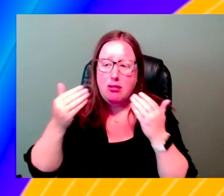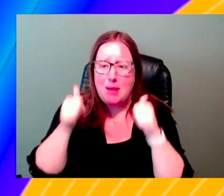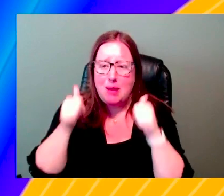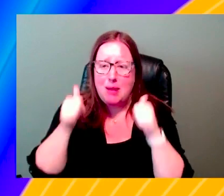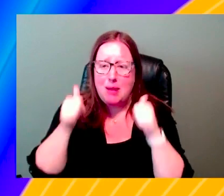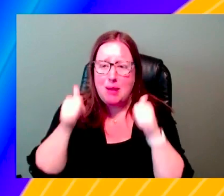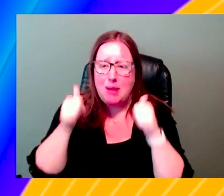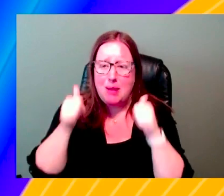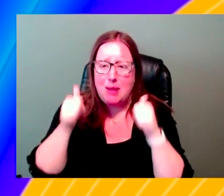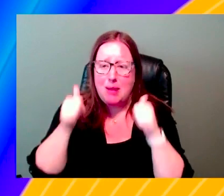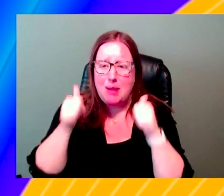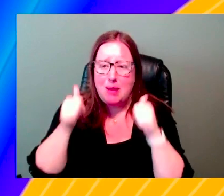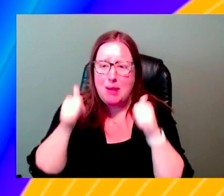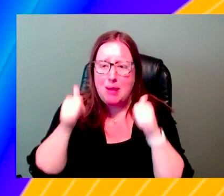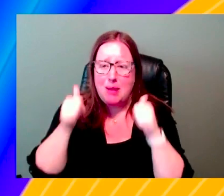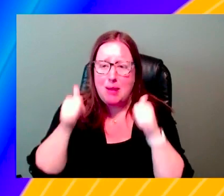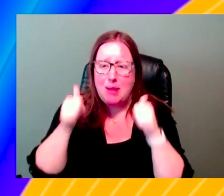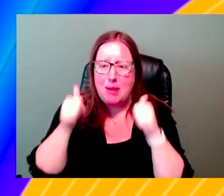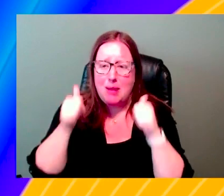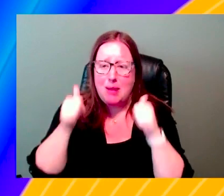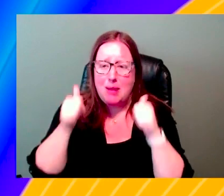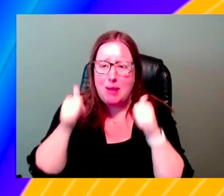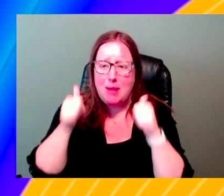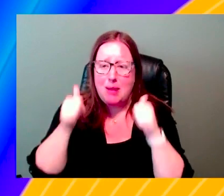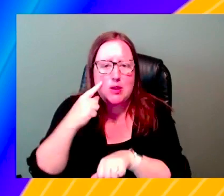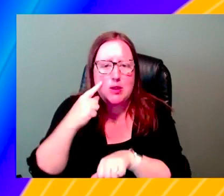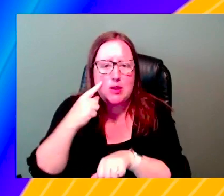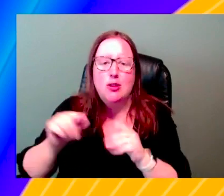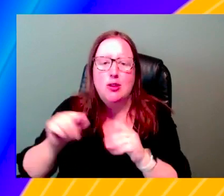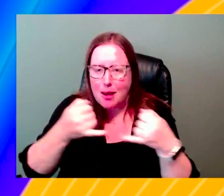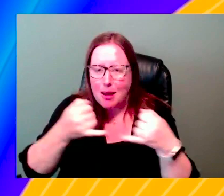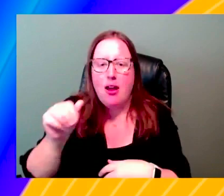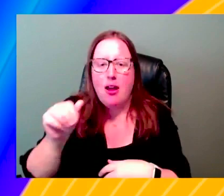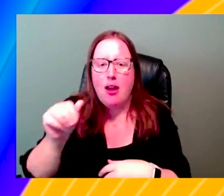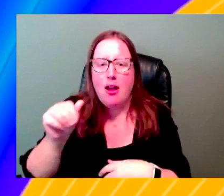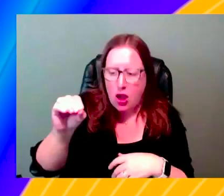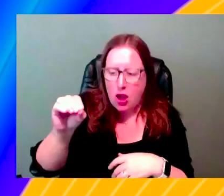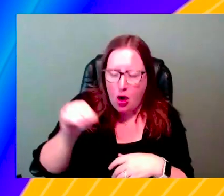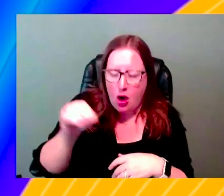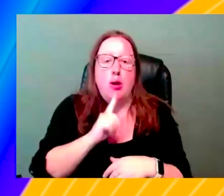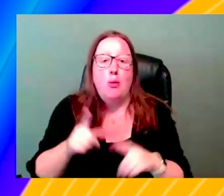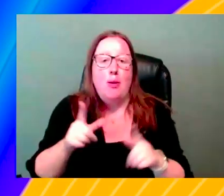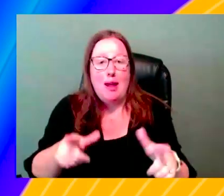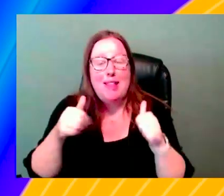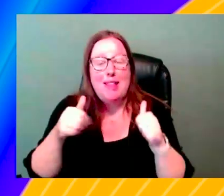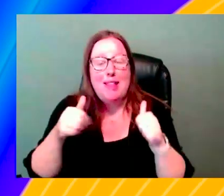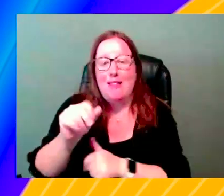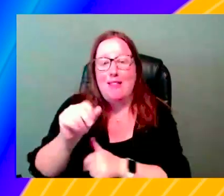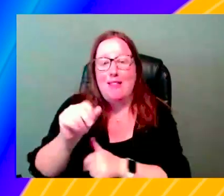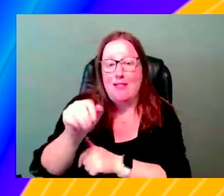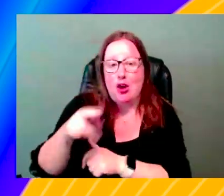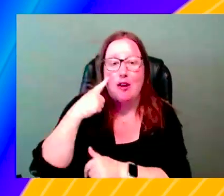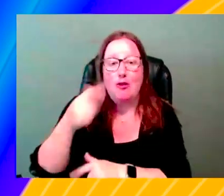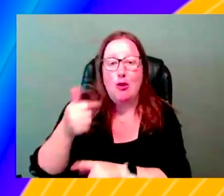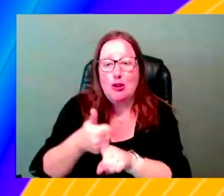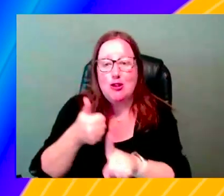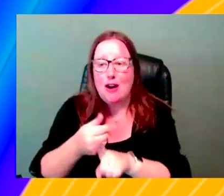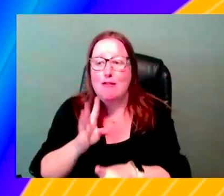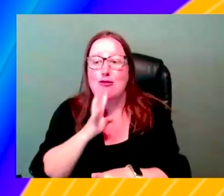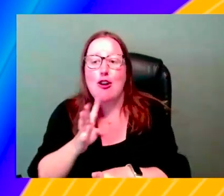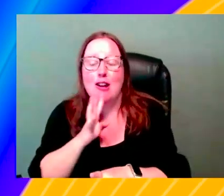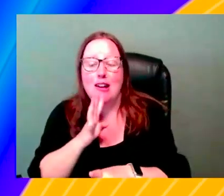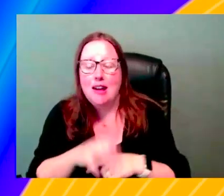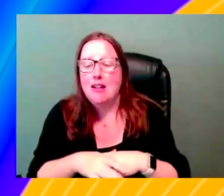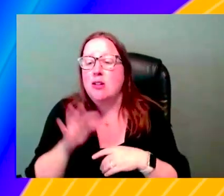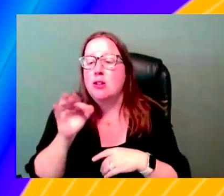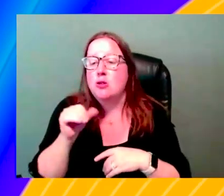on the timeline, generating some audio, and immediately have an avatar of yourself talking to camera. I think that this,